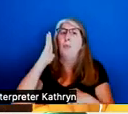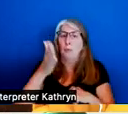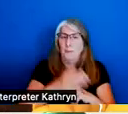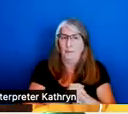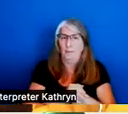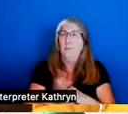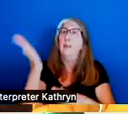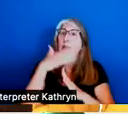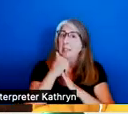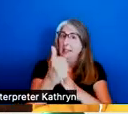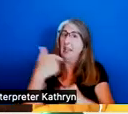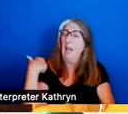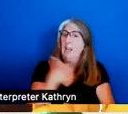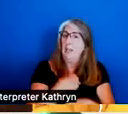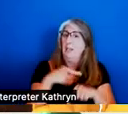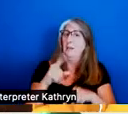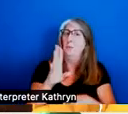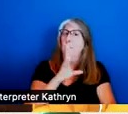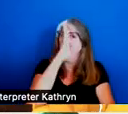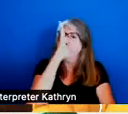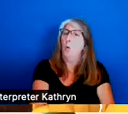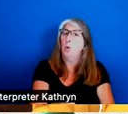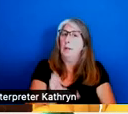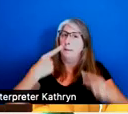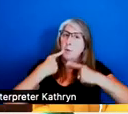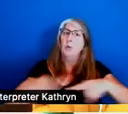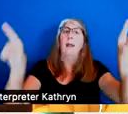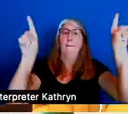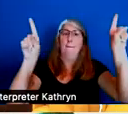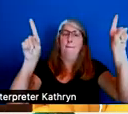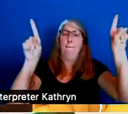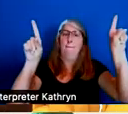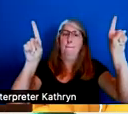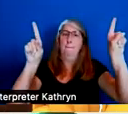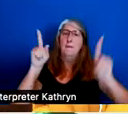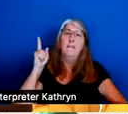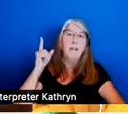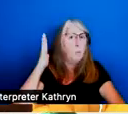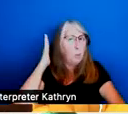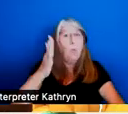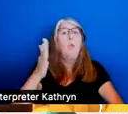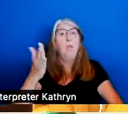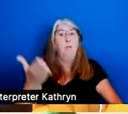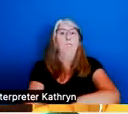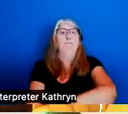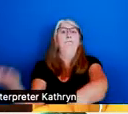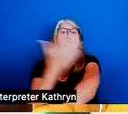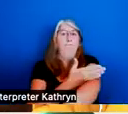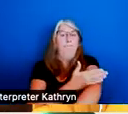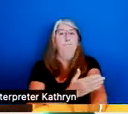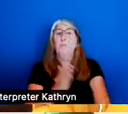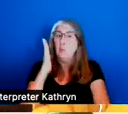Guide us as we speak boldly and proclaim that there is more. There